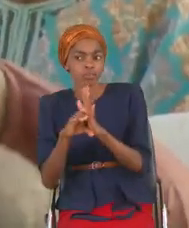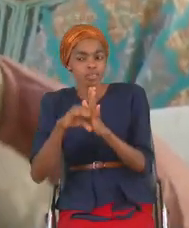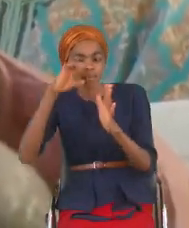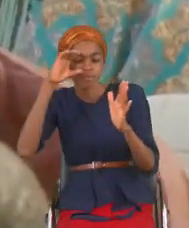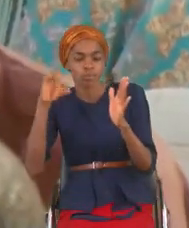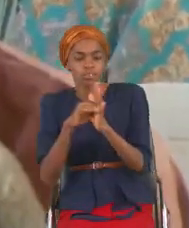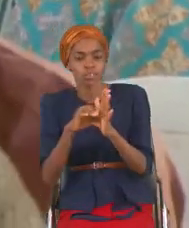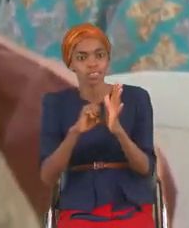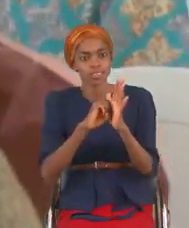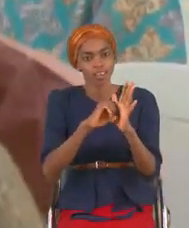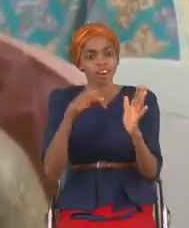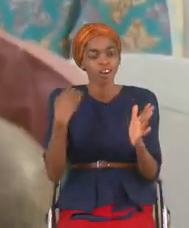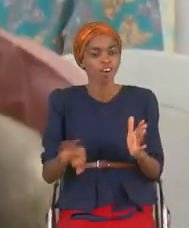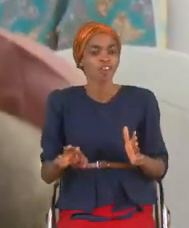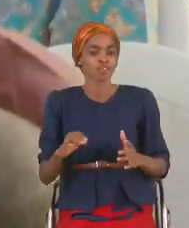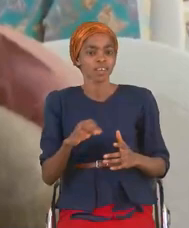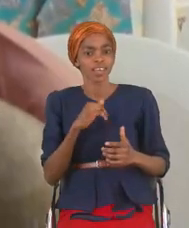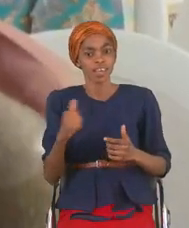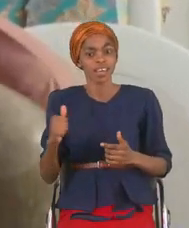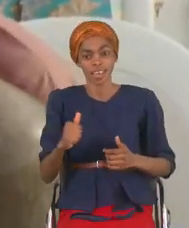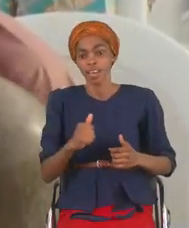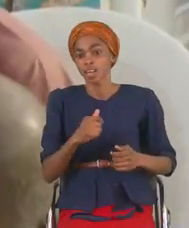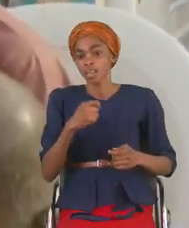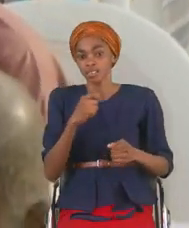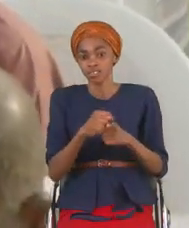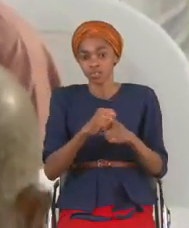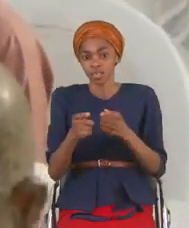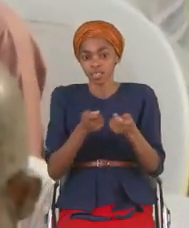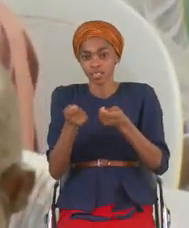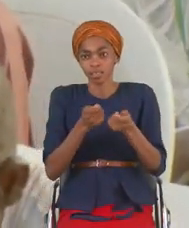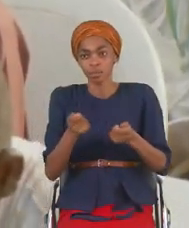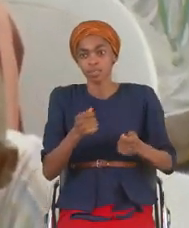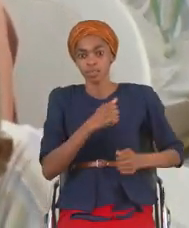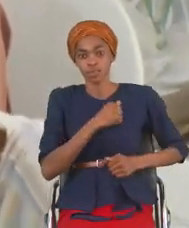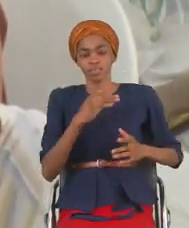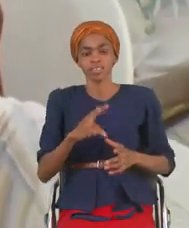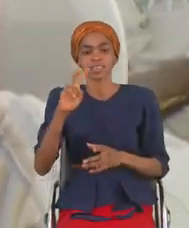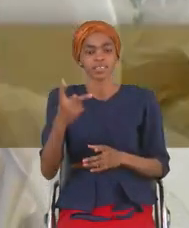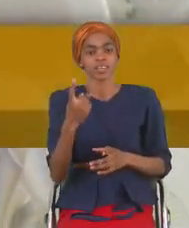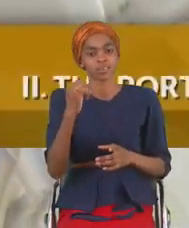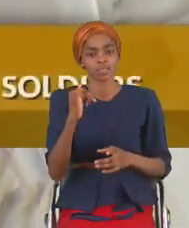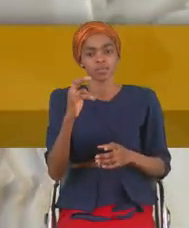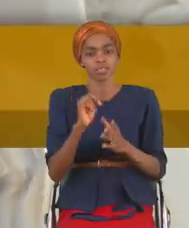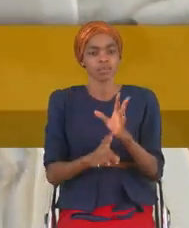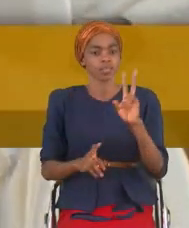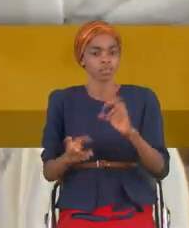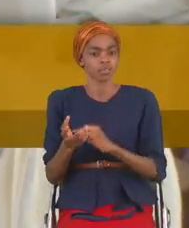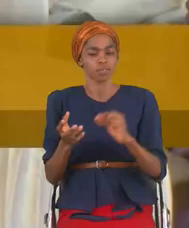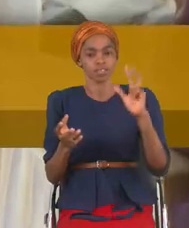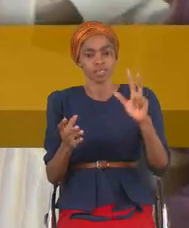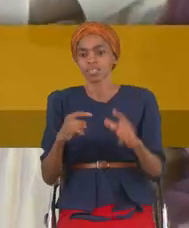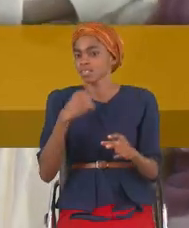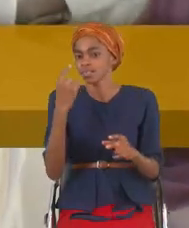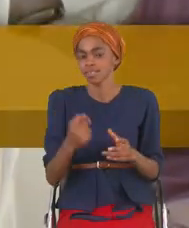disciplined soldier look at the second timothy chapter two i'm reading from verse three it says